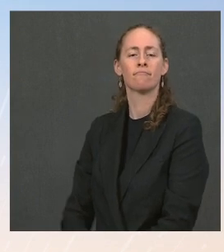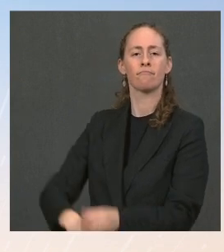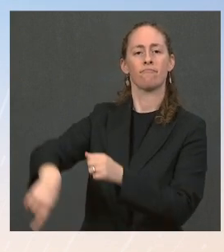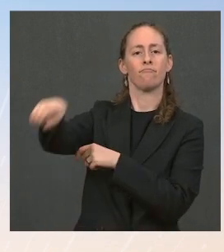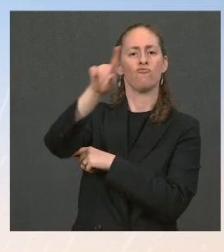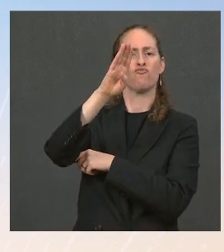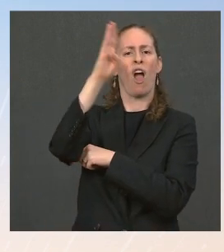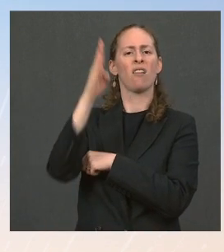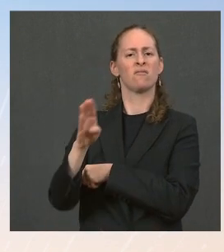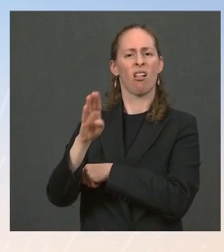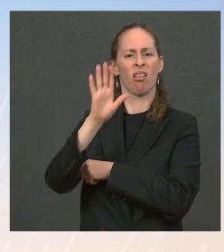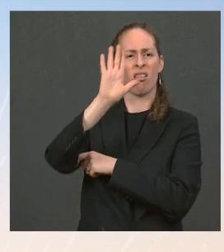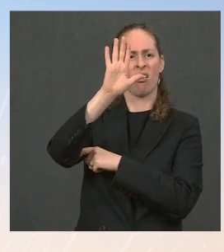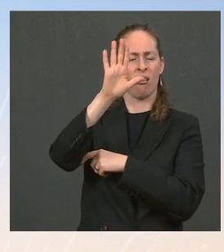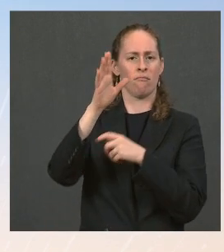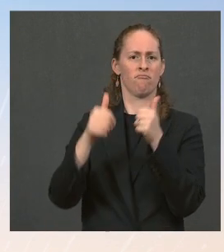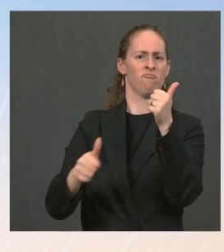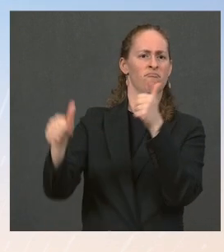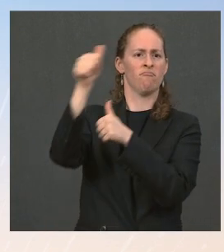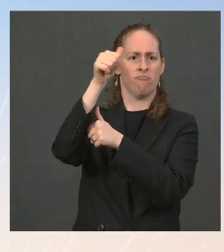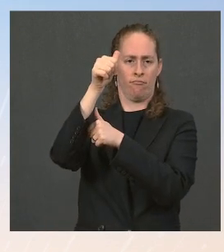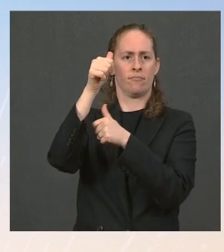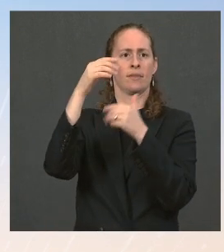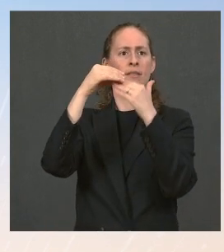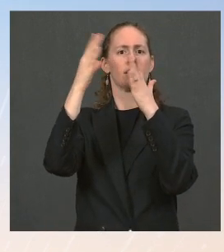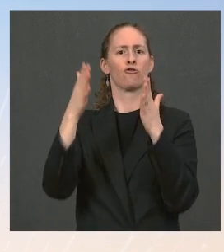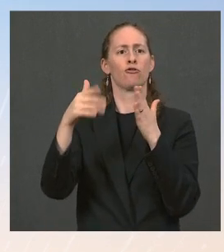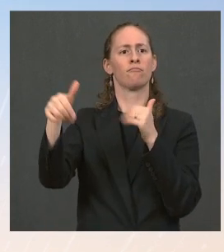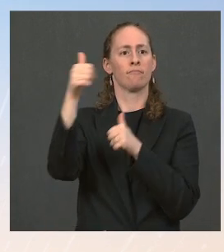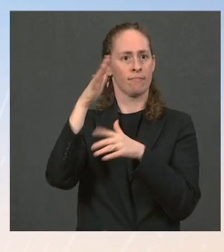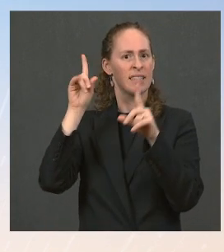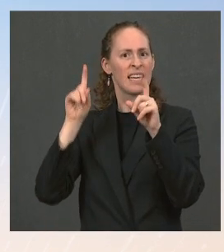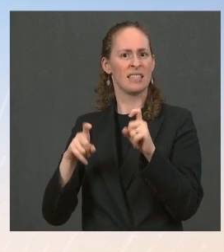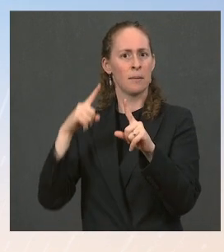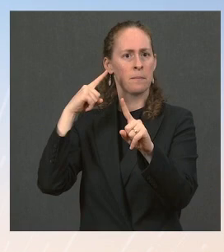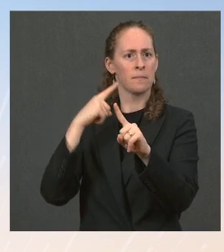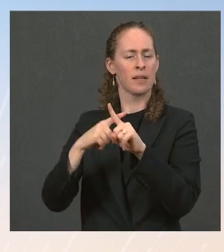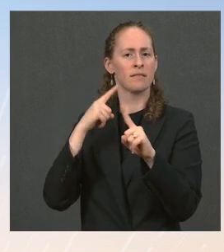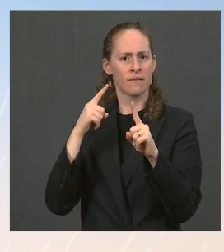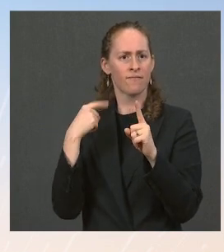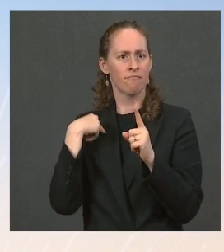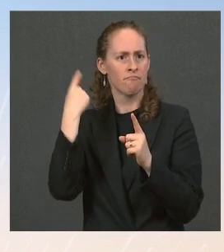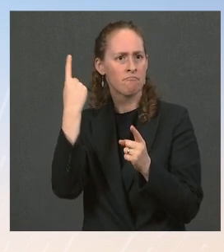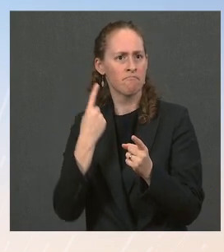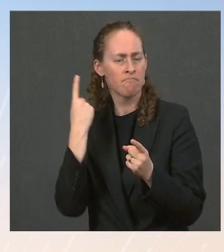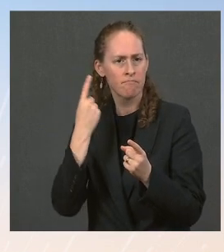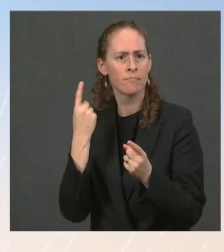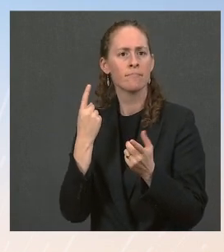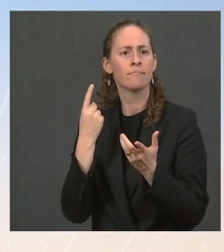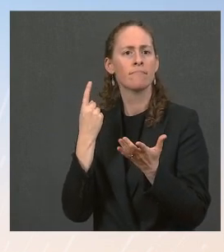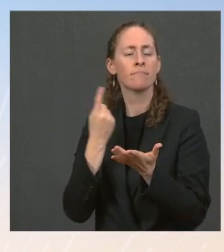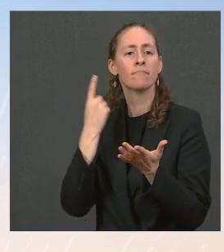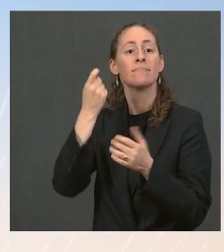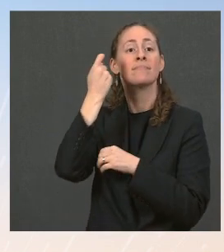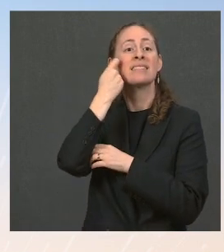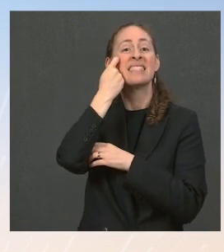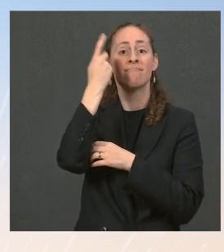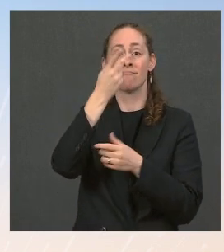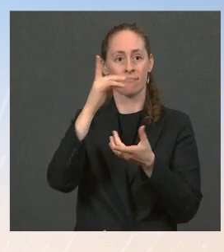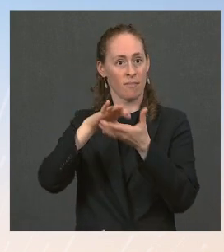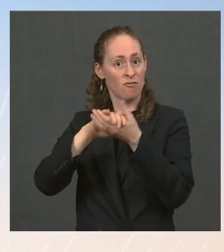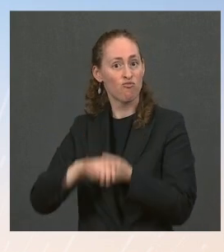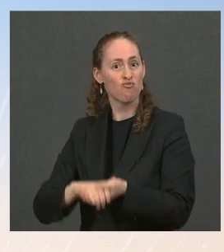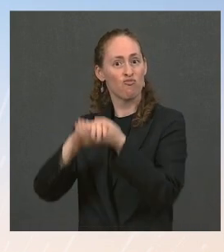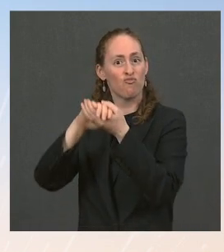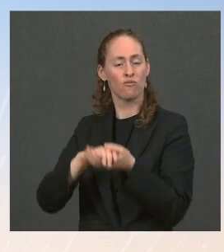time with Boris Johnson on Monday. Boris Johnson spent time privately with President Biden yesterday in the Oval Office. Can you just give us a sense of the level of concern at the